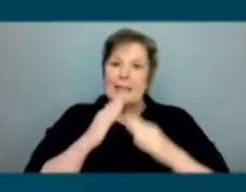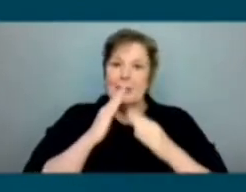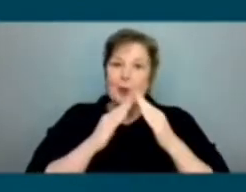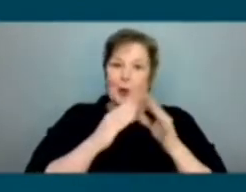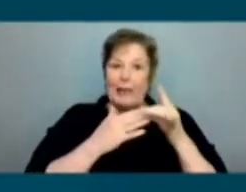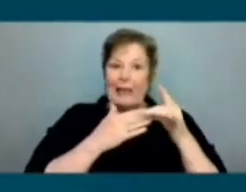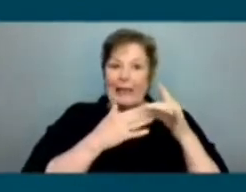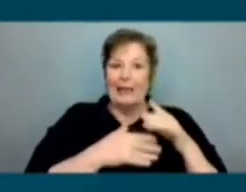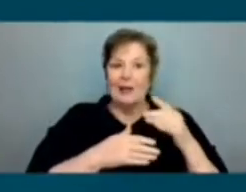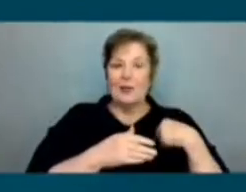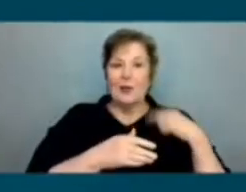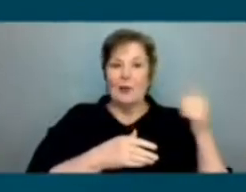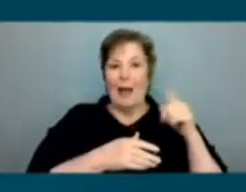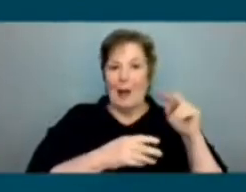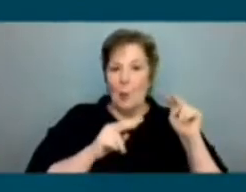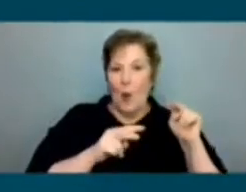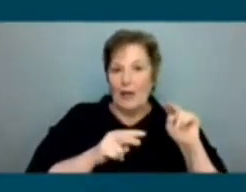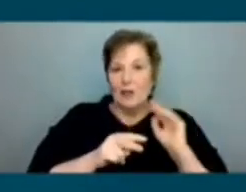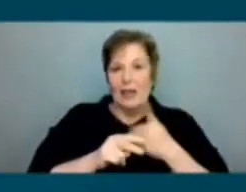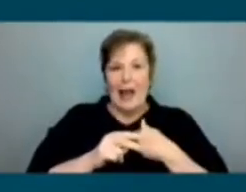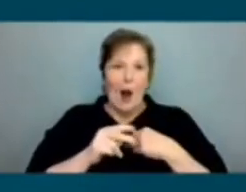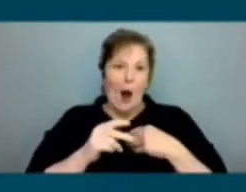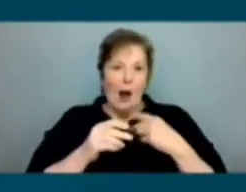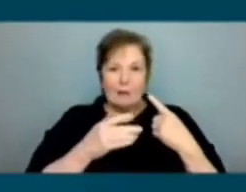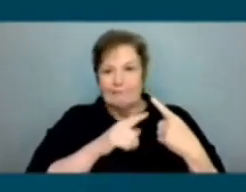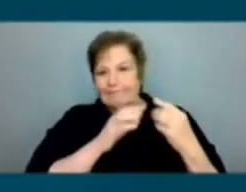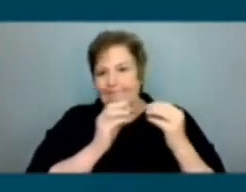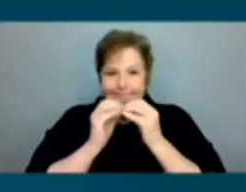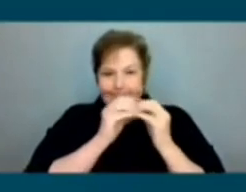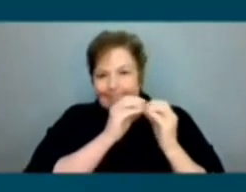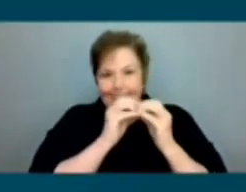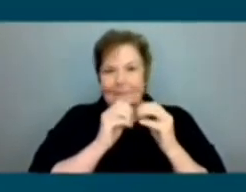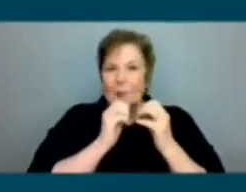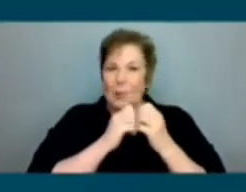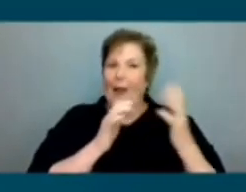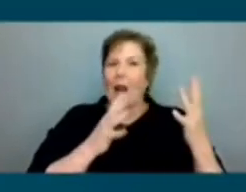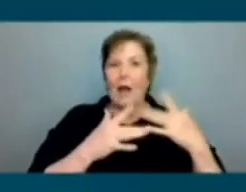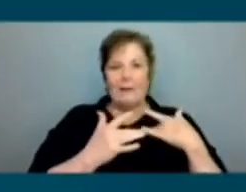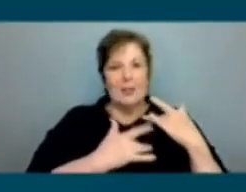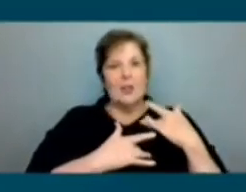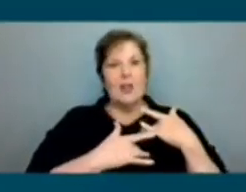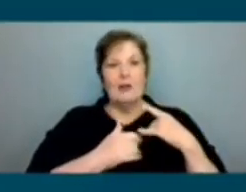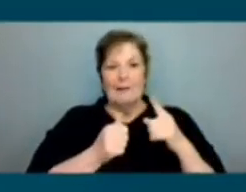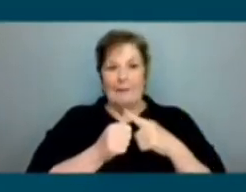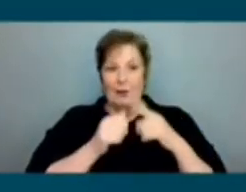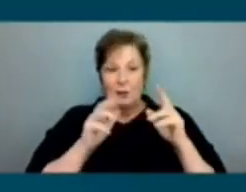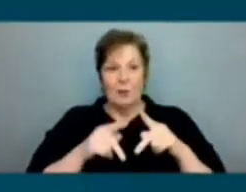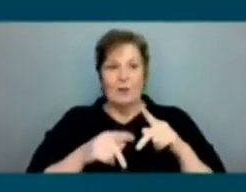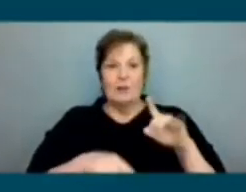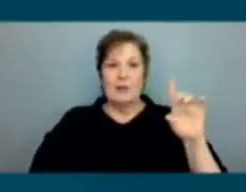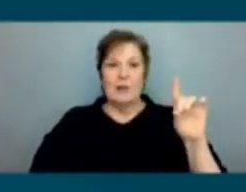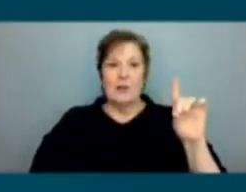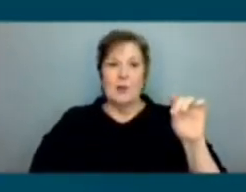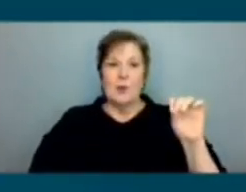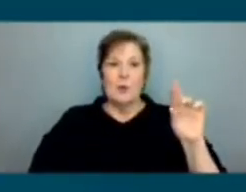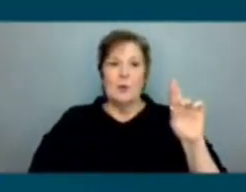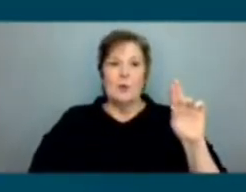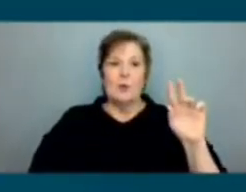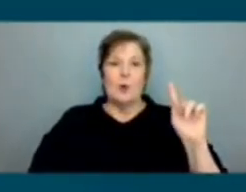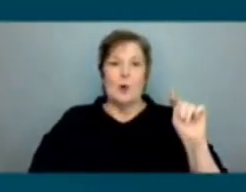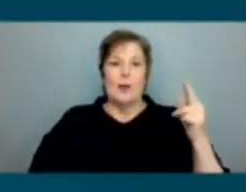who have been watching our dispute with great concern. The first is Dorothy Count Scoggins, whom I'm